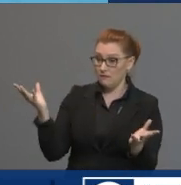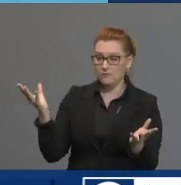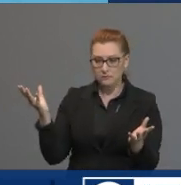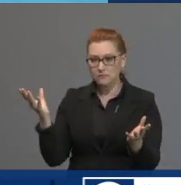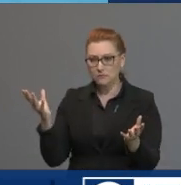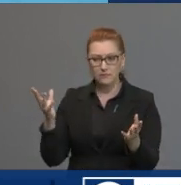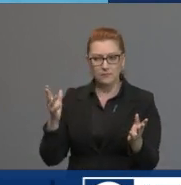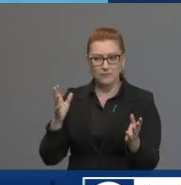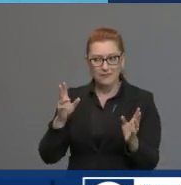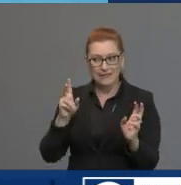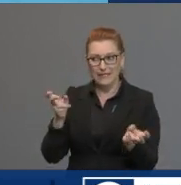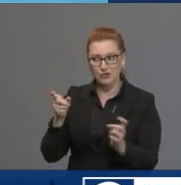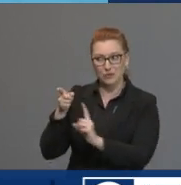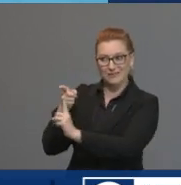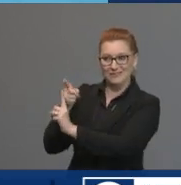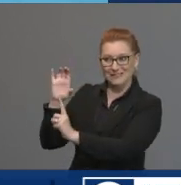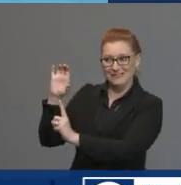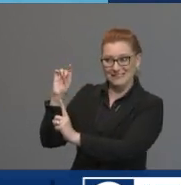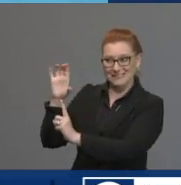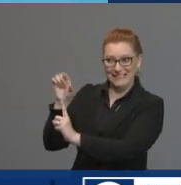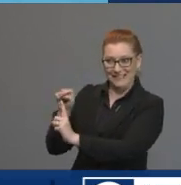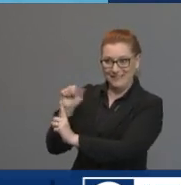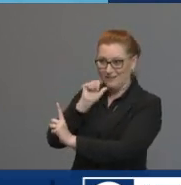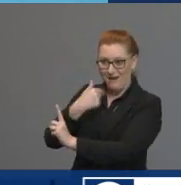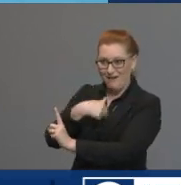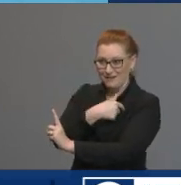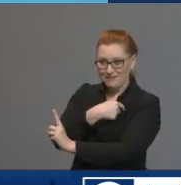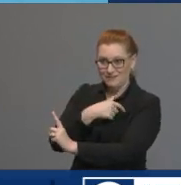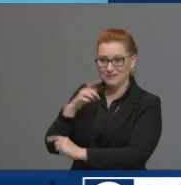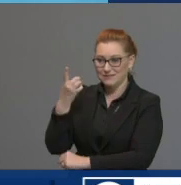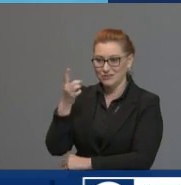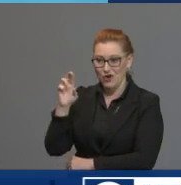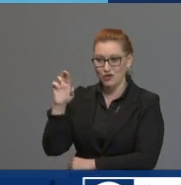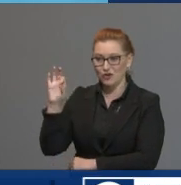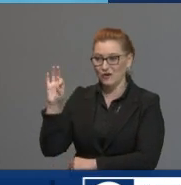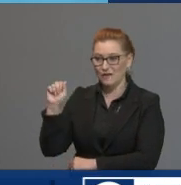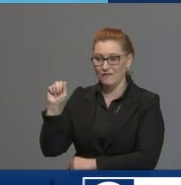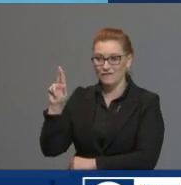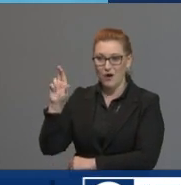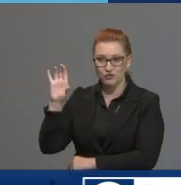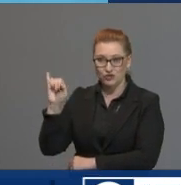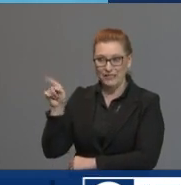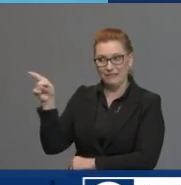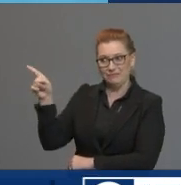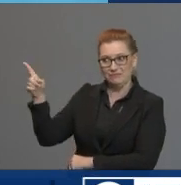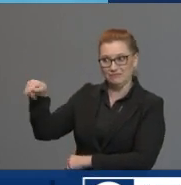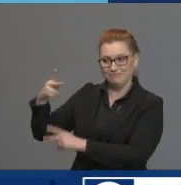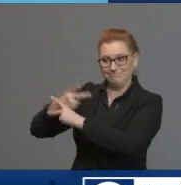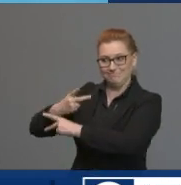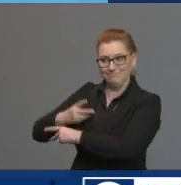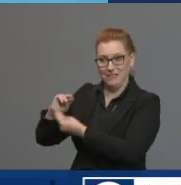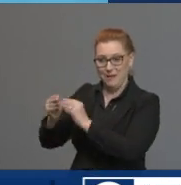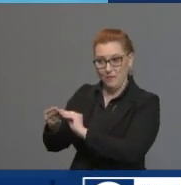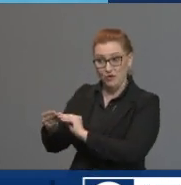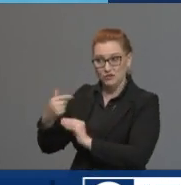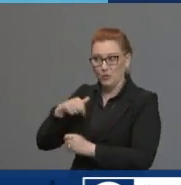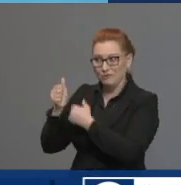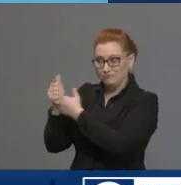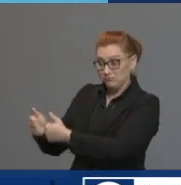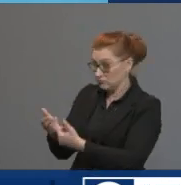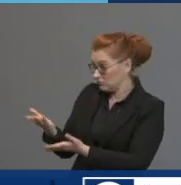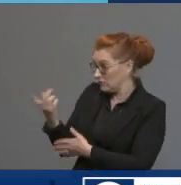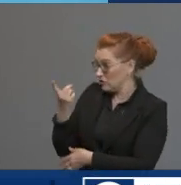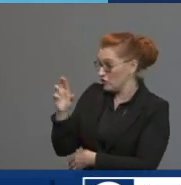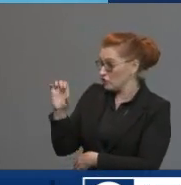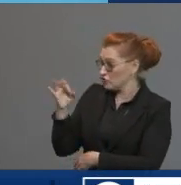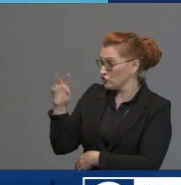issue would be with the Centers for Disease Control and Dr. Fauci, because that's the guidance that we're following. And if you